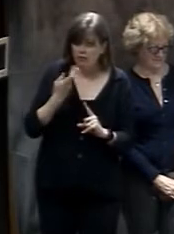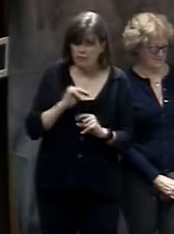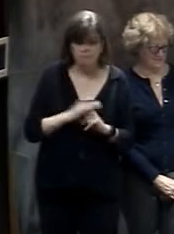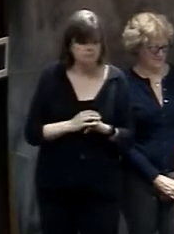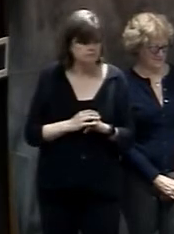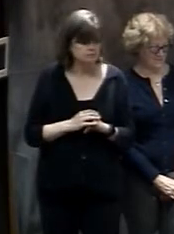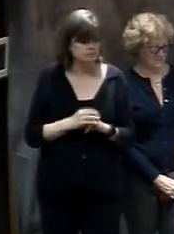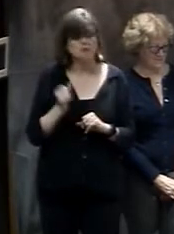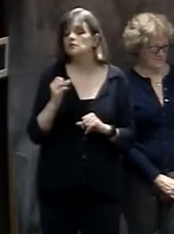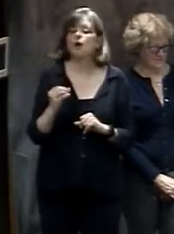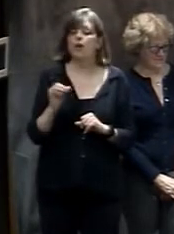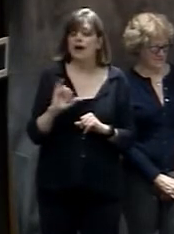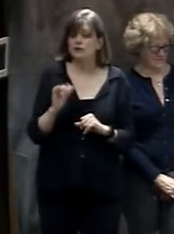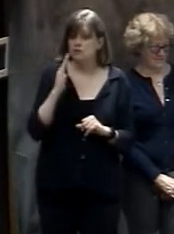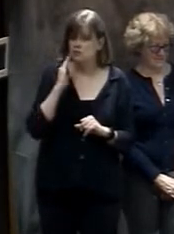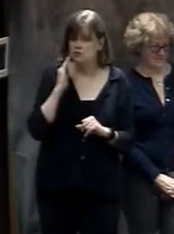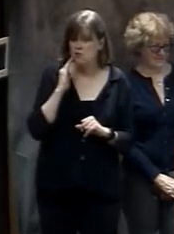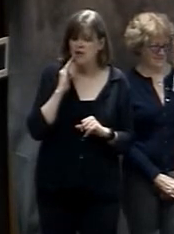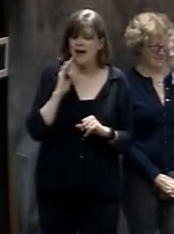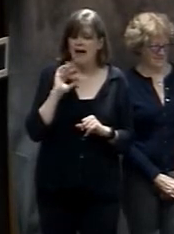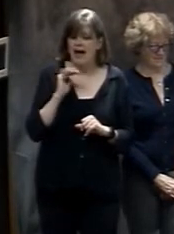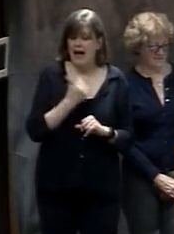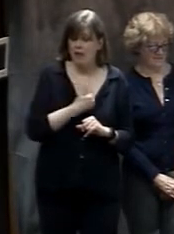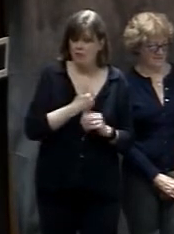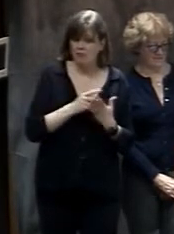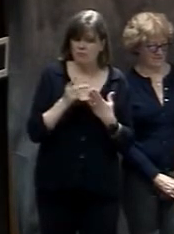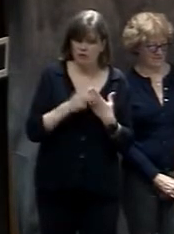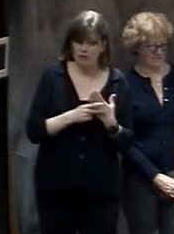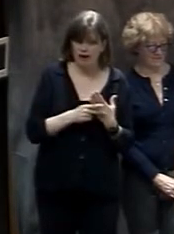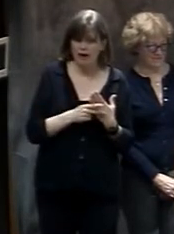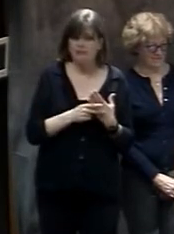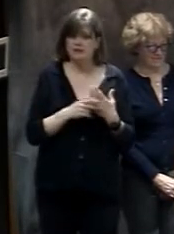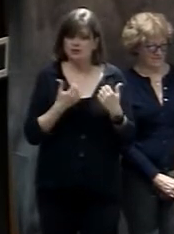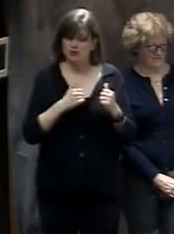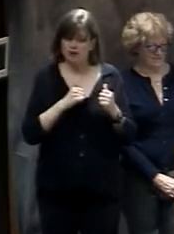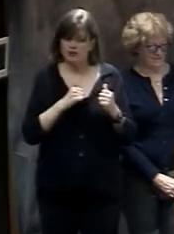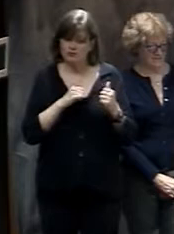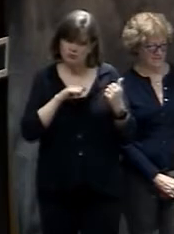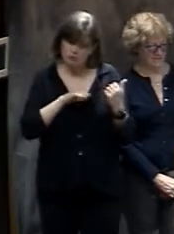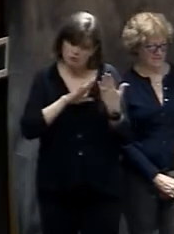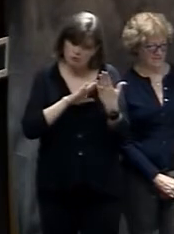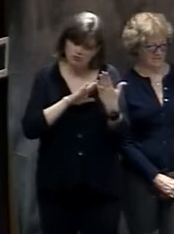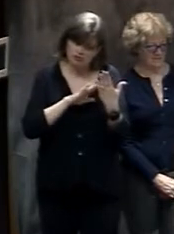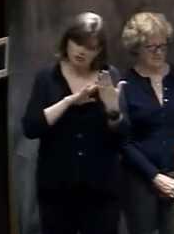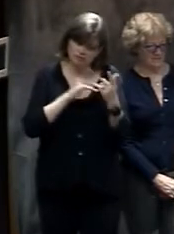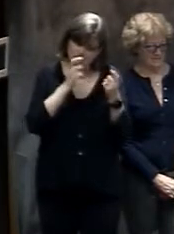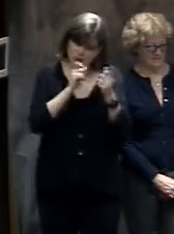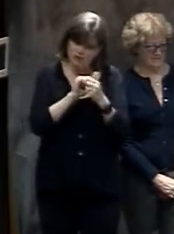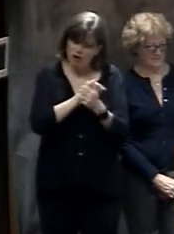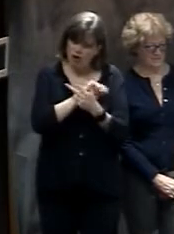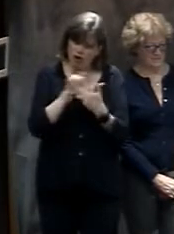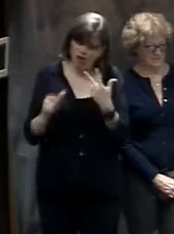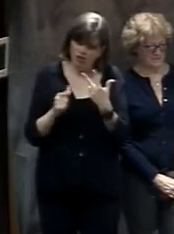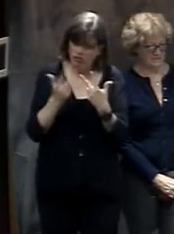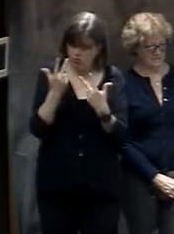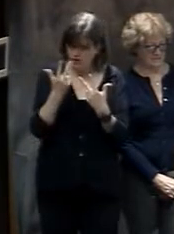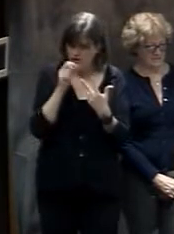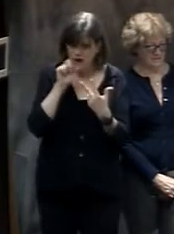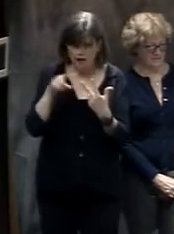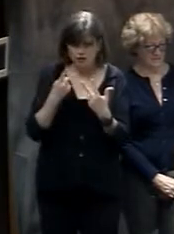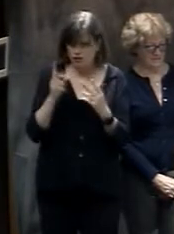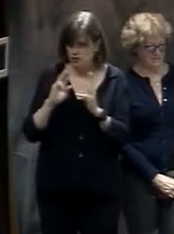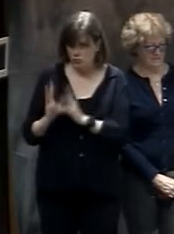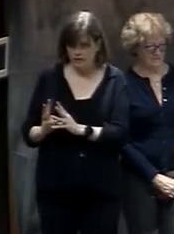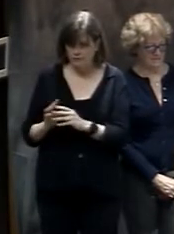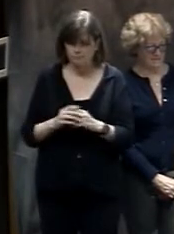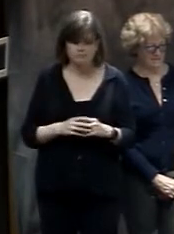we, as you can tell, our program is aimed at addressing all of these ingredients that you need, not just the meteorological ones.